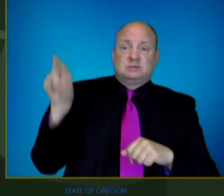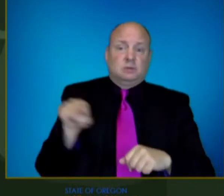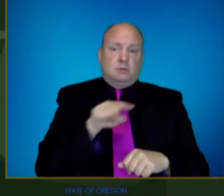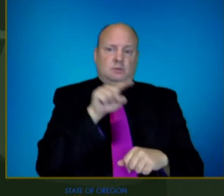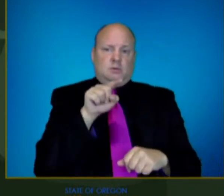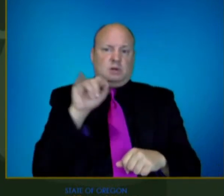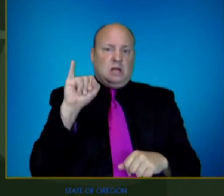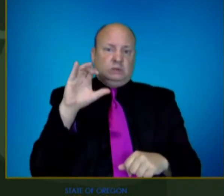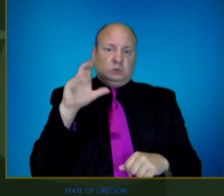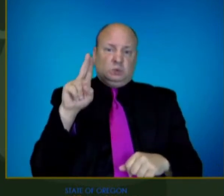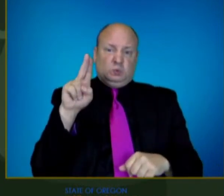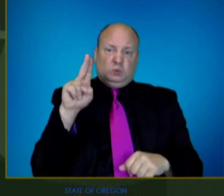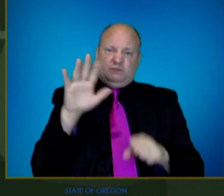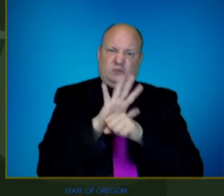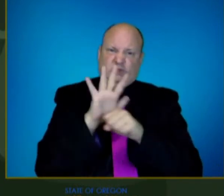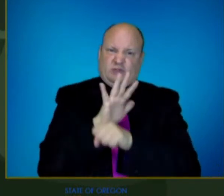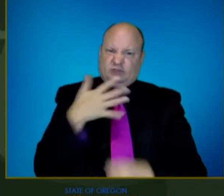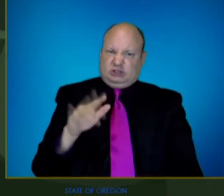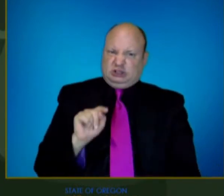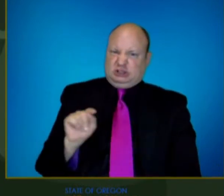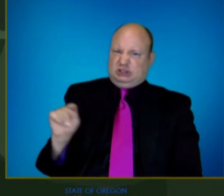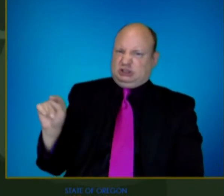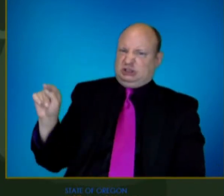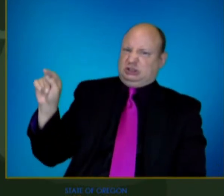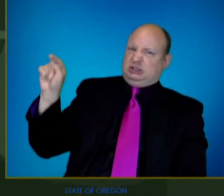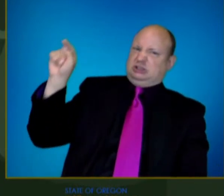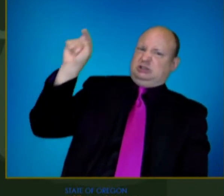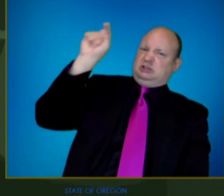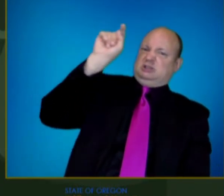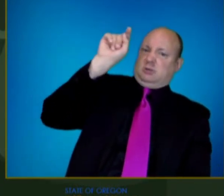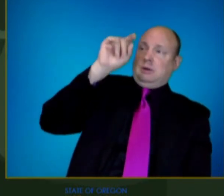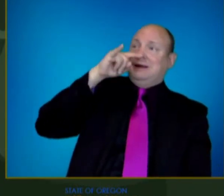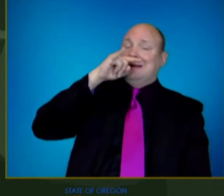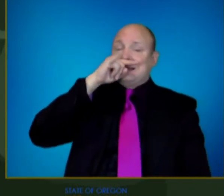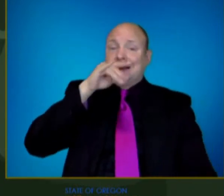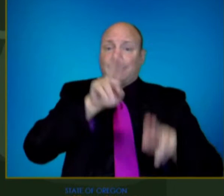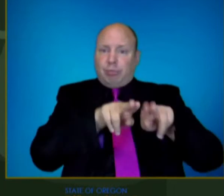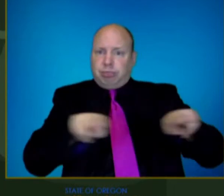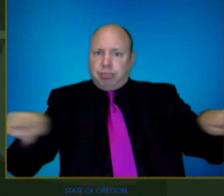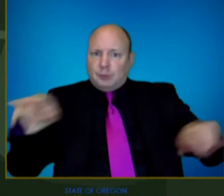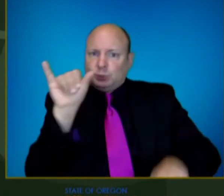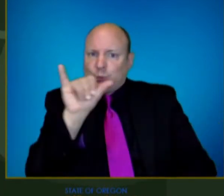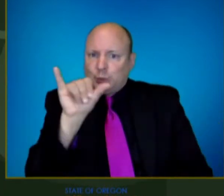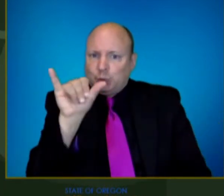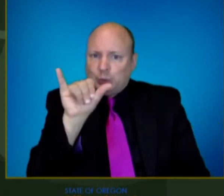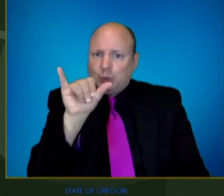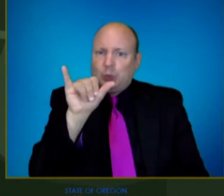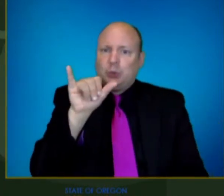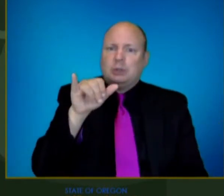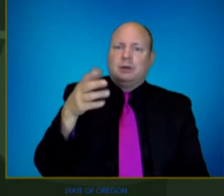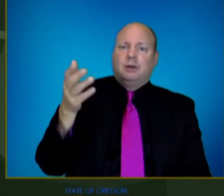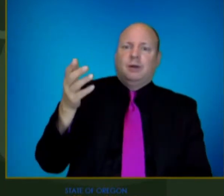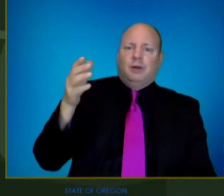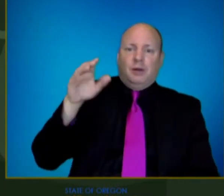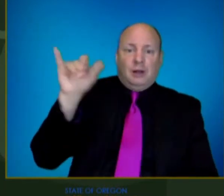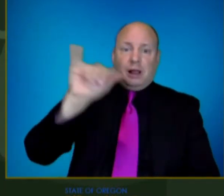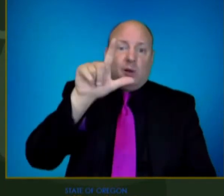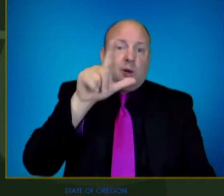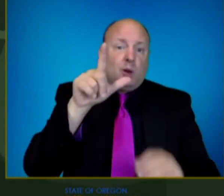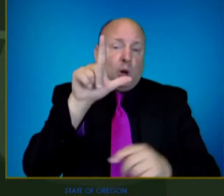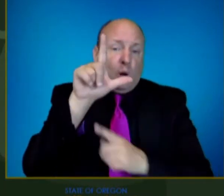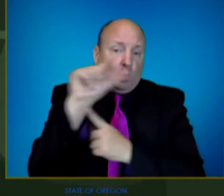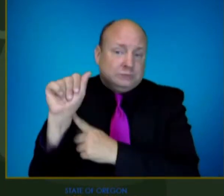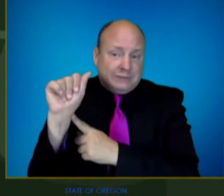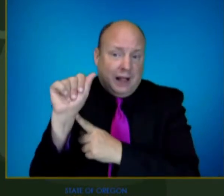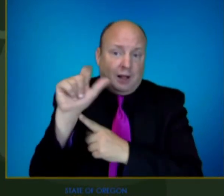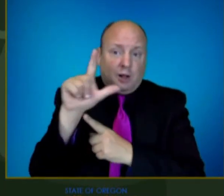up, but pediatric wards filling up. Louisiana took this step of requiring people to